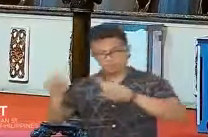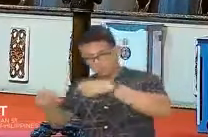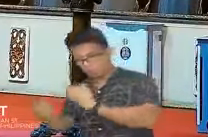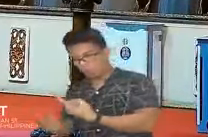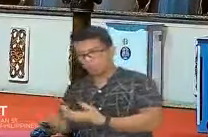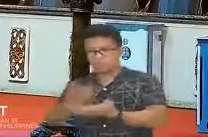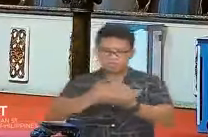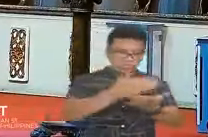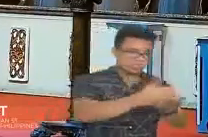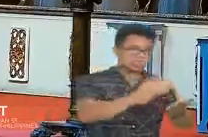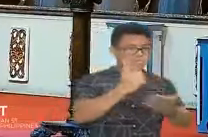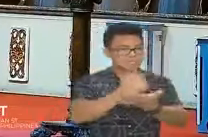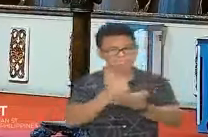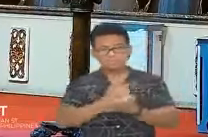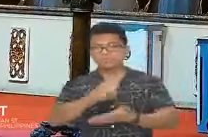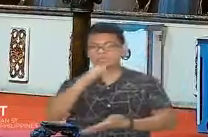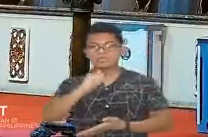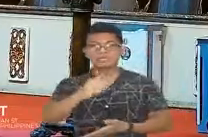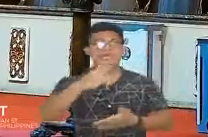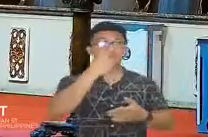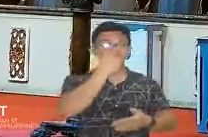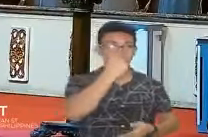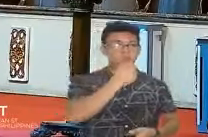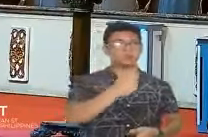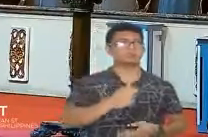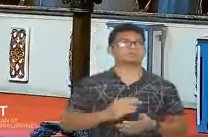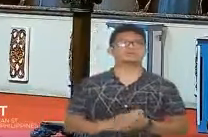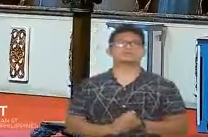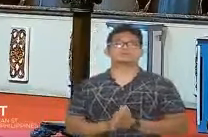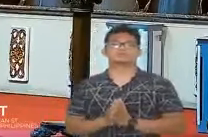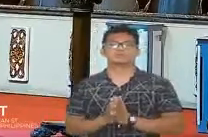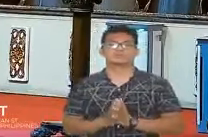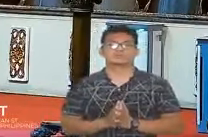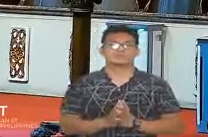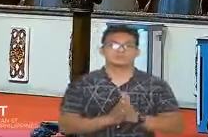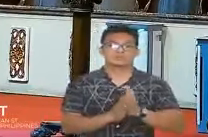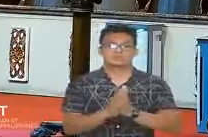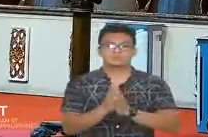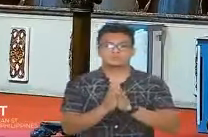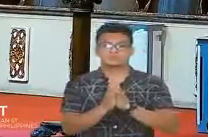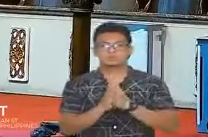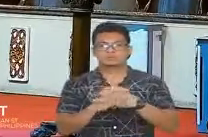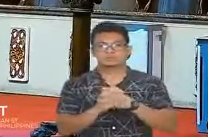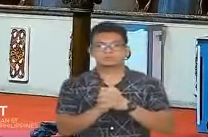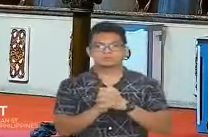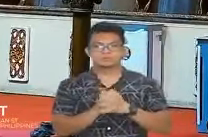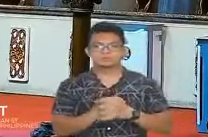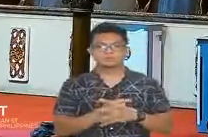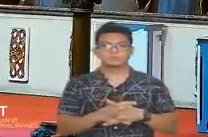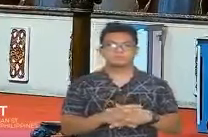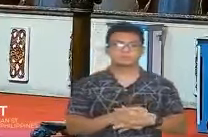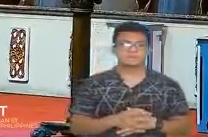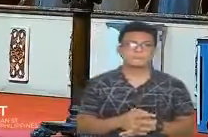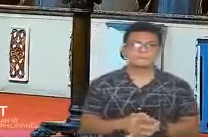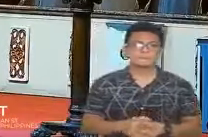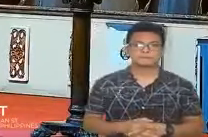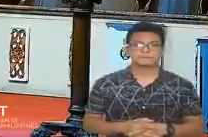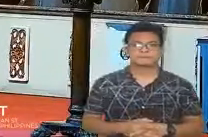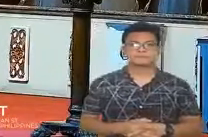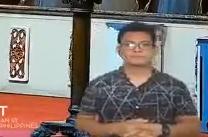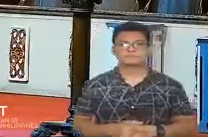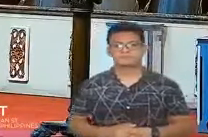ba? Tia mo ng PBMA, barangay captain, tumutumo ko na sila. Hey, listen